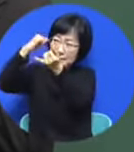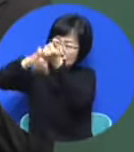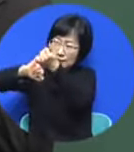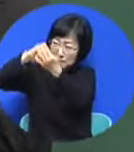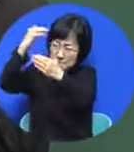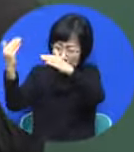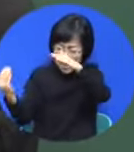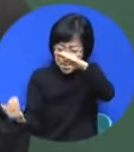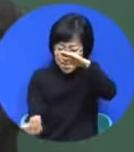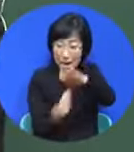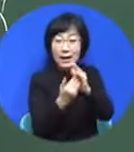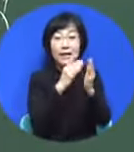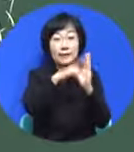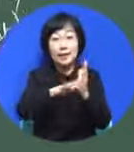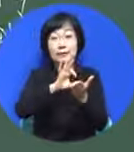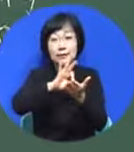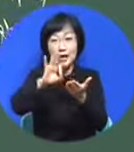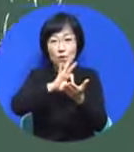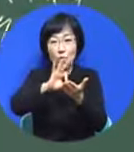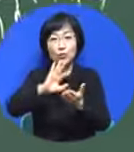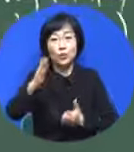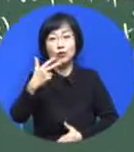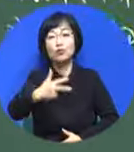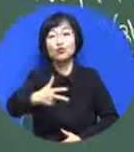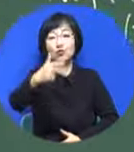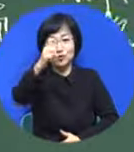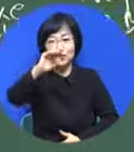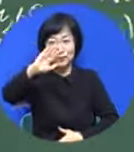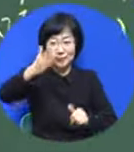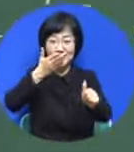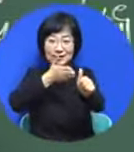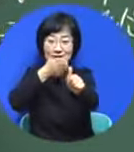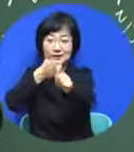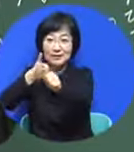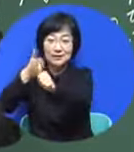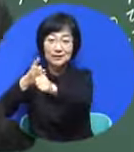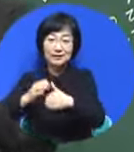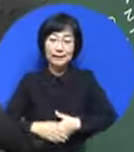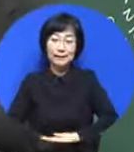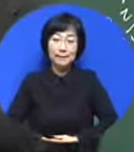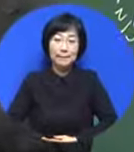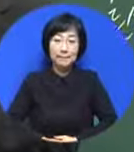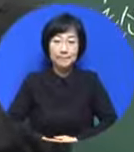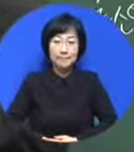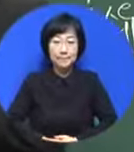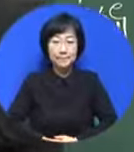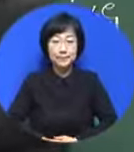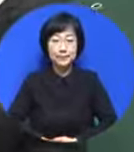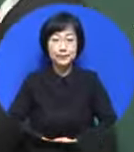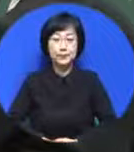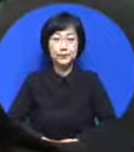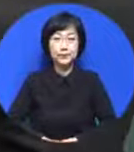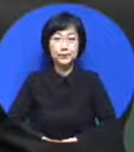Even if you are having a hard time, may you be the main figures who will see the word of God being fulfilled as you're grabbing hold of the covenant.